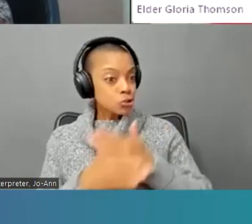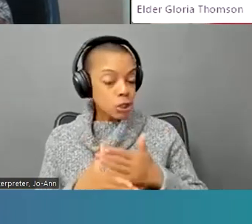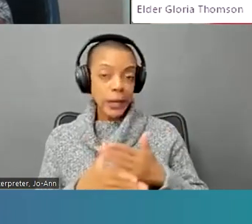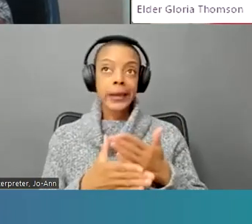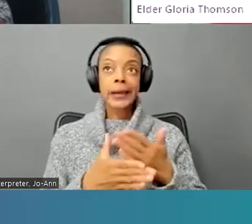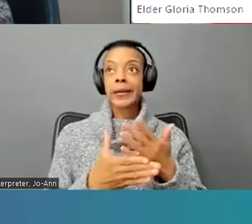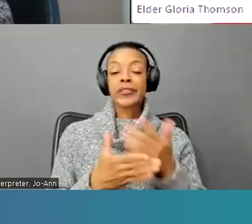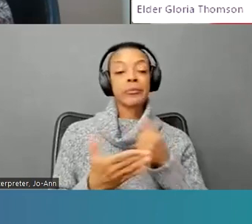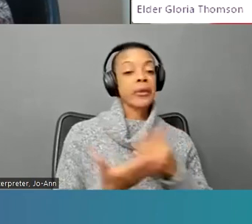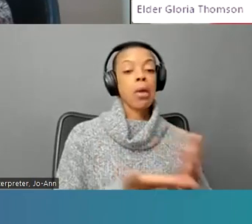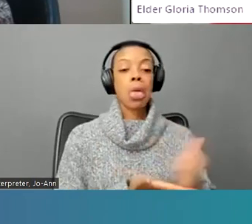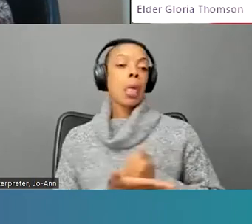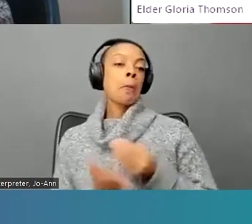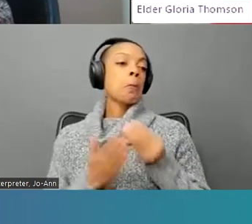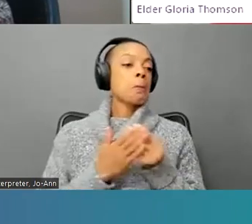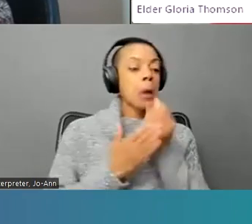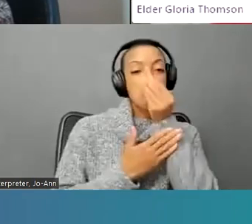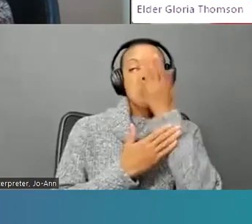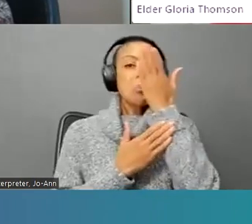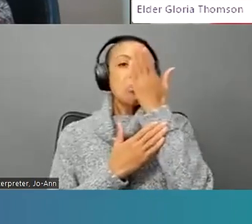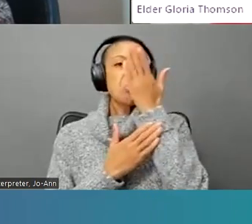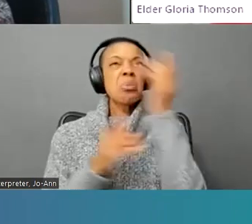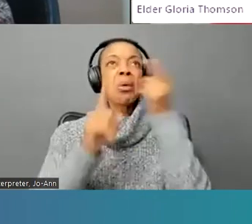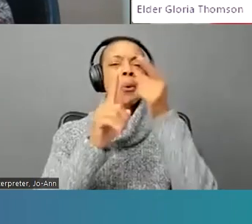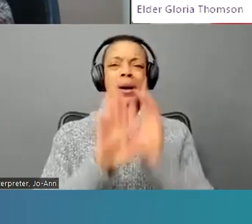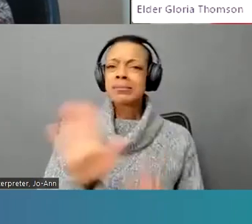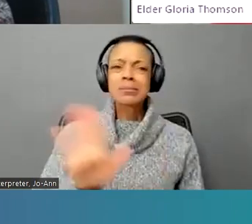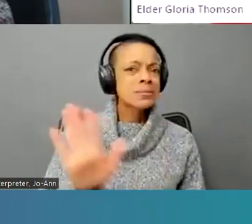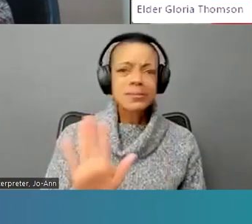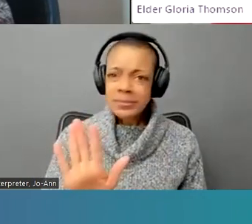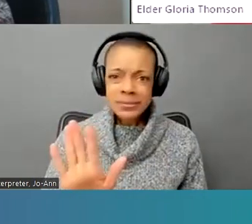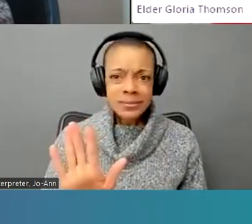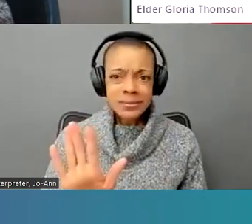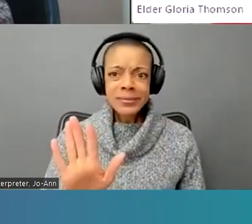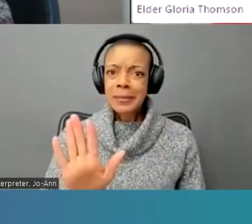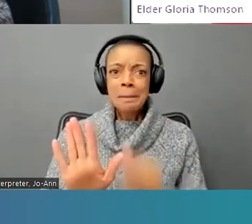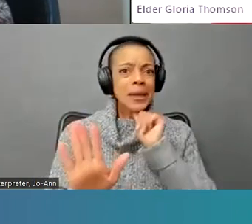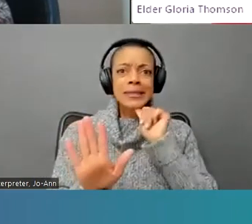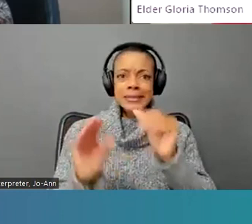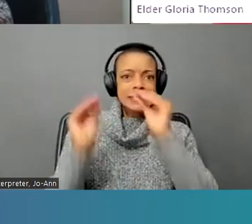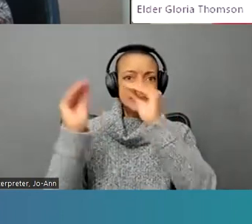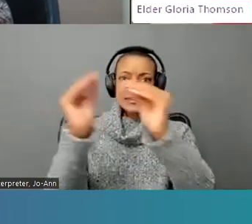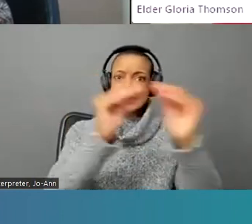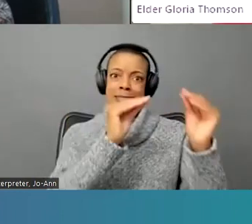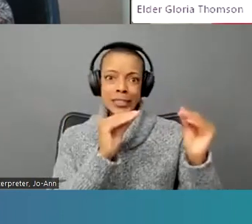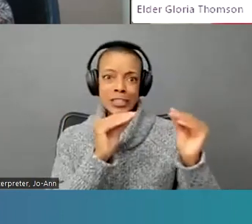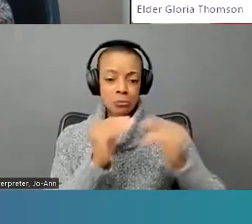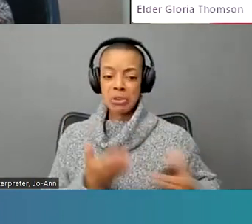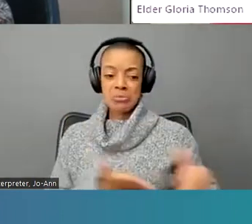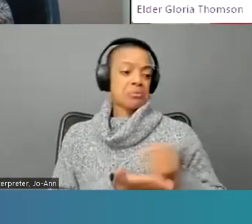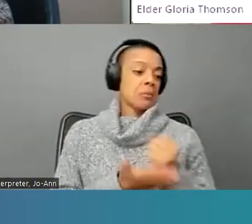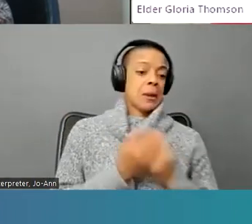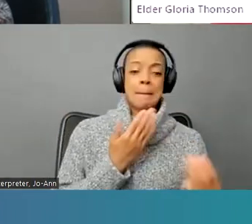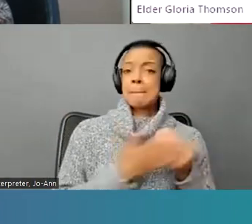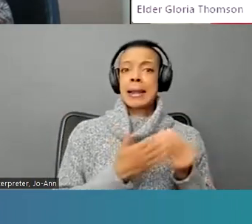not why I'm teaching you our ways. I'm teaching you our ways